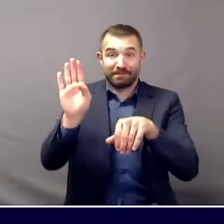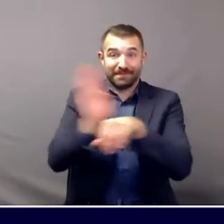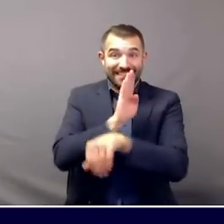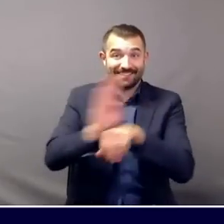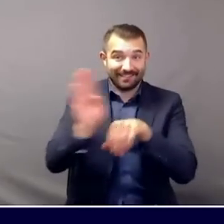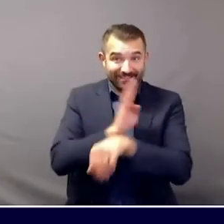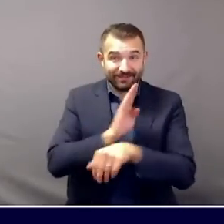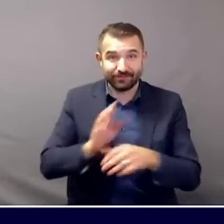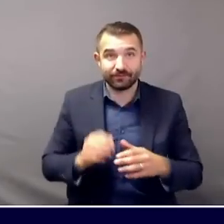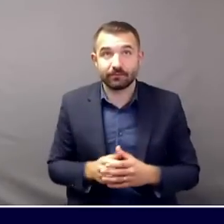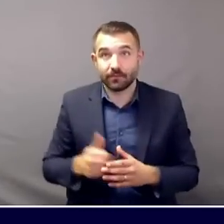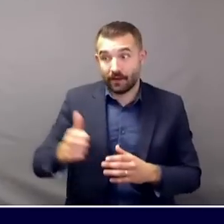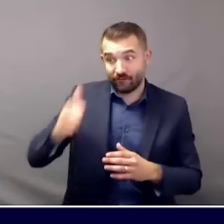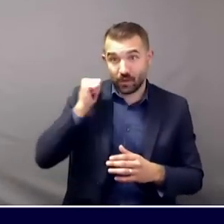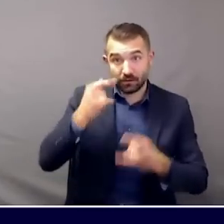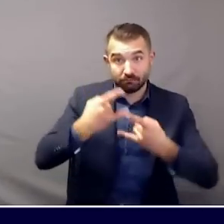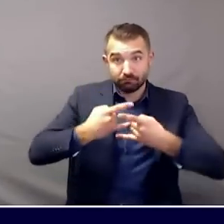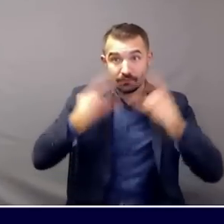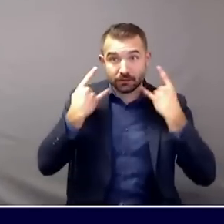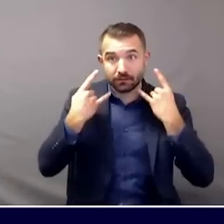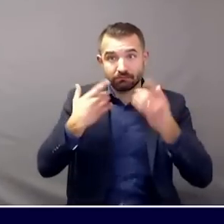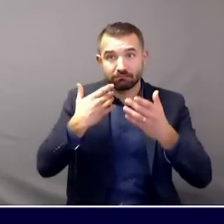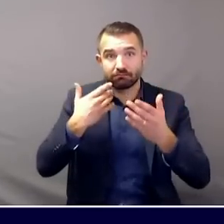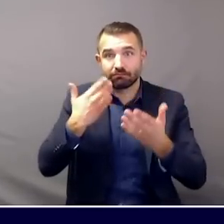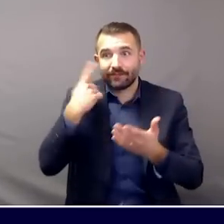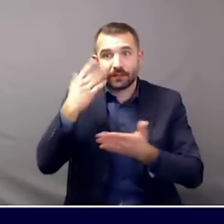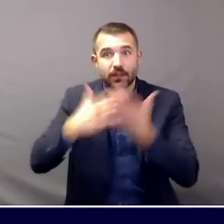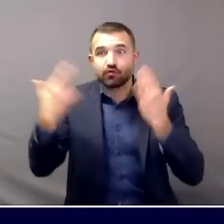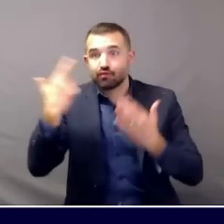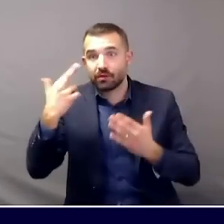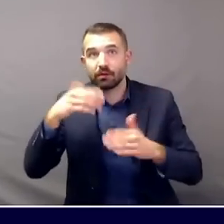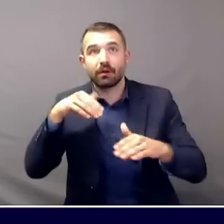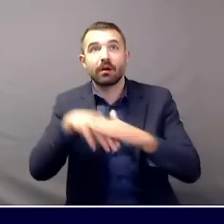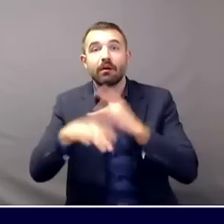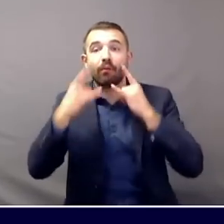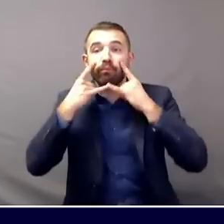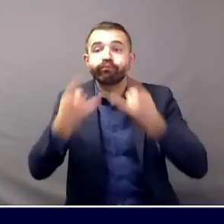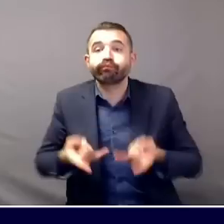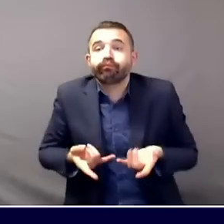reason. Or if they come in and take their mask off, they can be excluded,